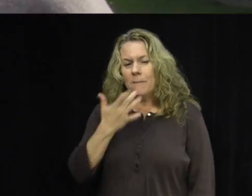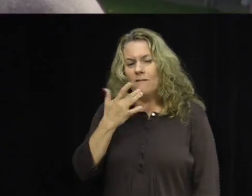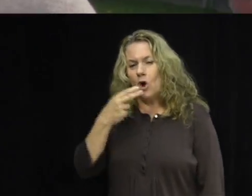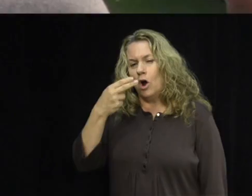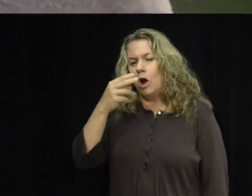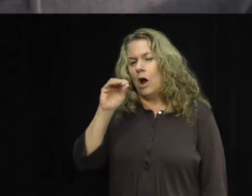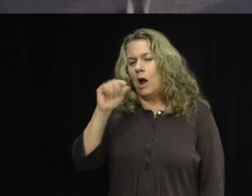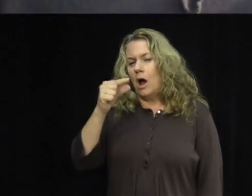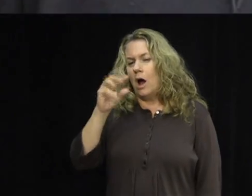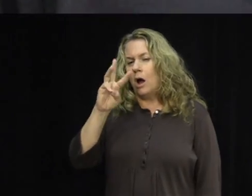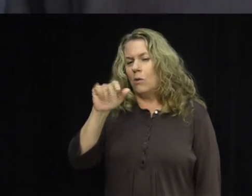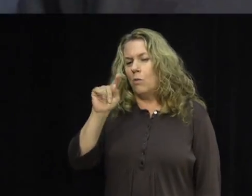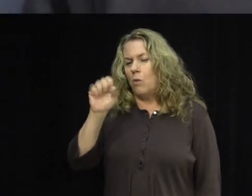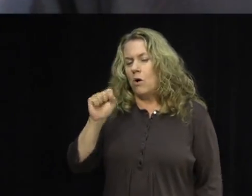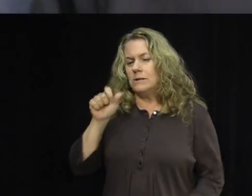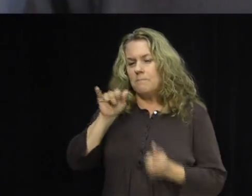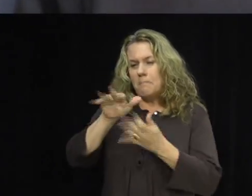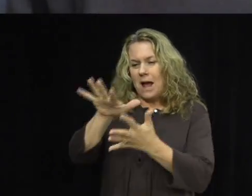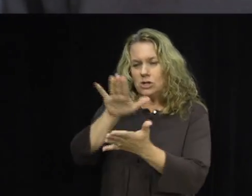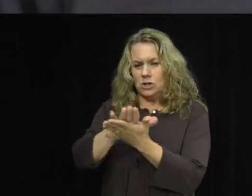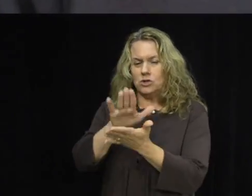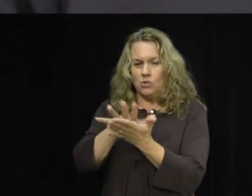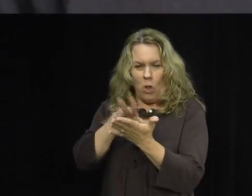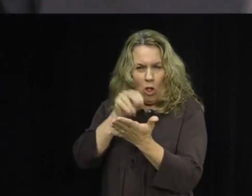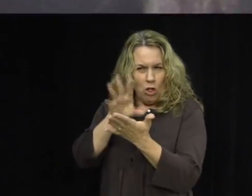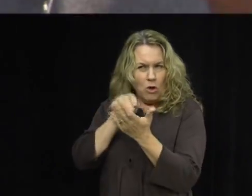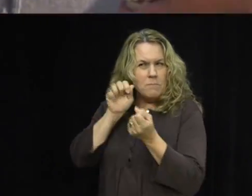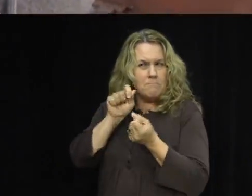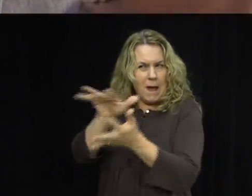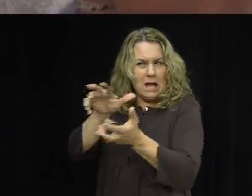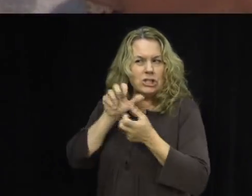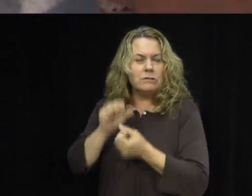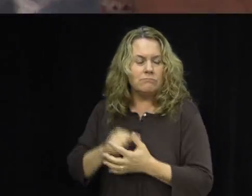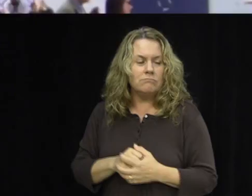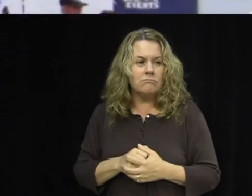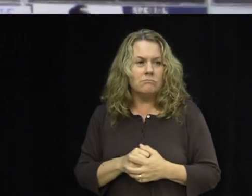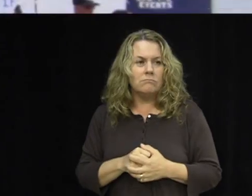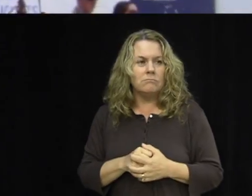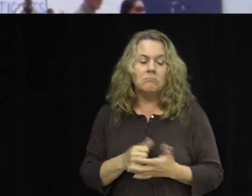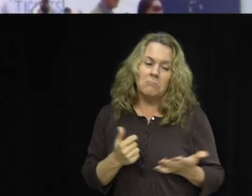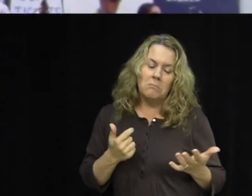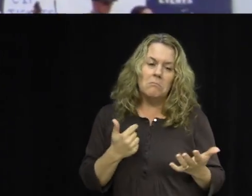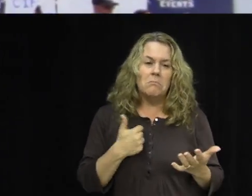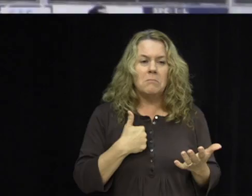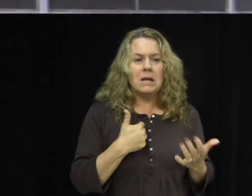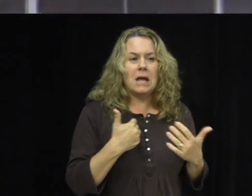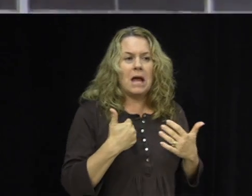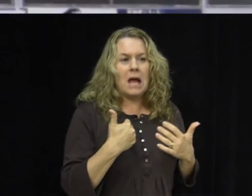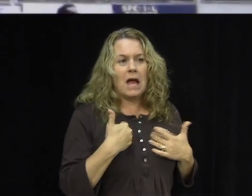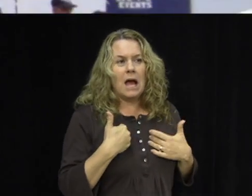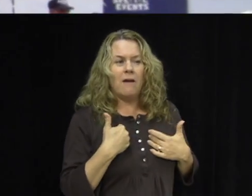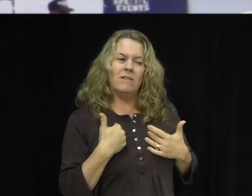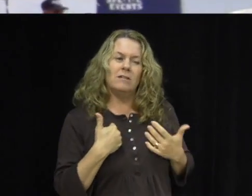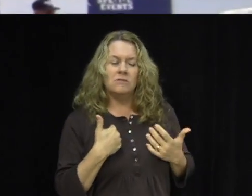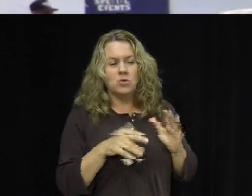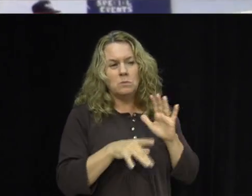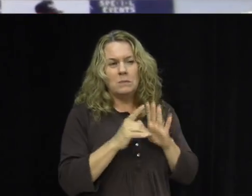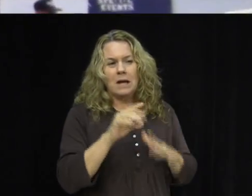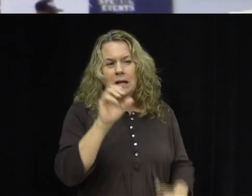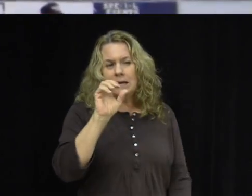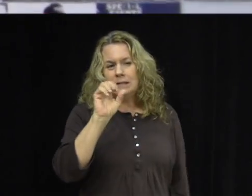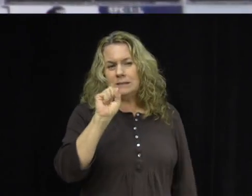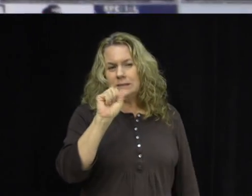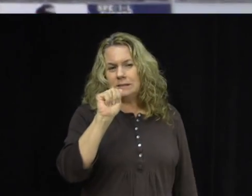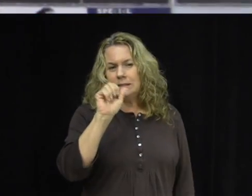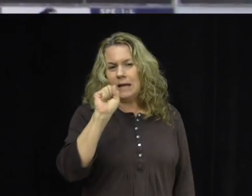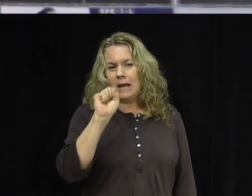I would go to Hogwarts. Because we learn how to do magic and all that crazy stuff. Yeah. I would have a pet Sasquatch, so I